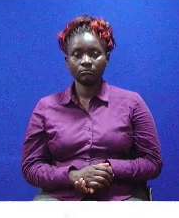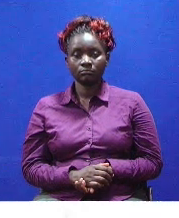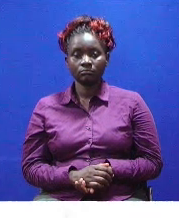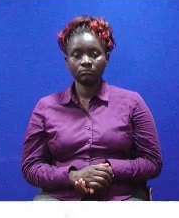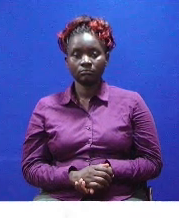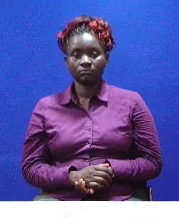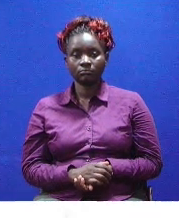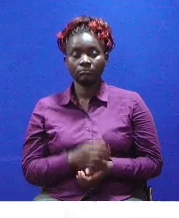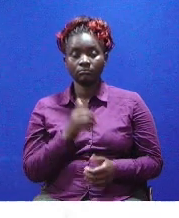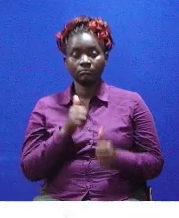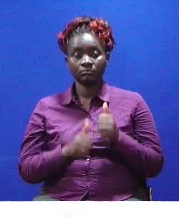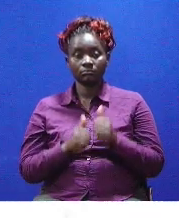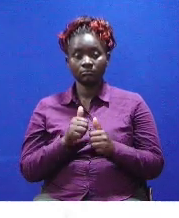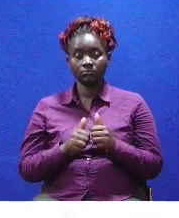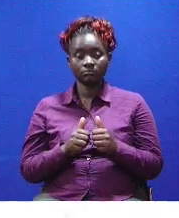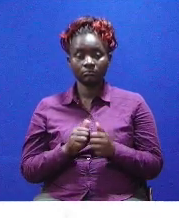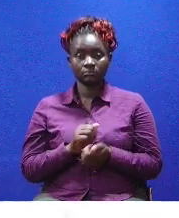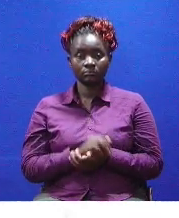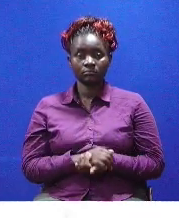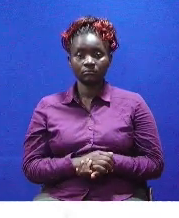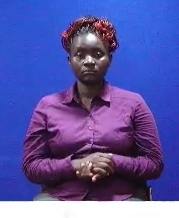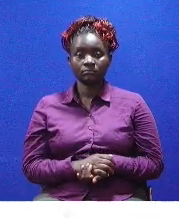Which does what?